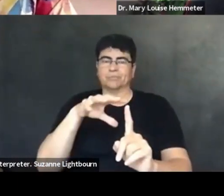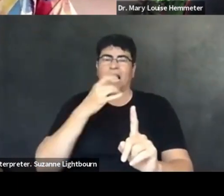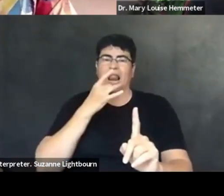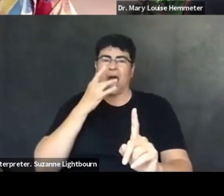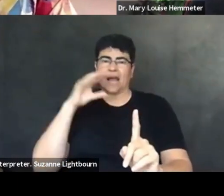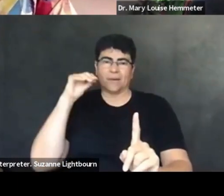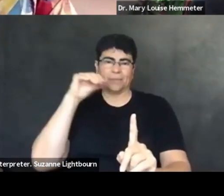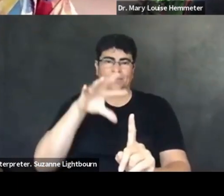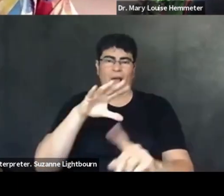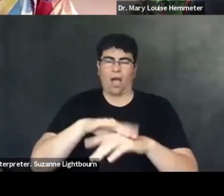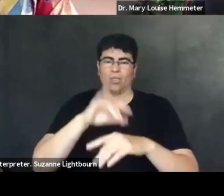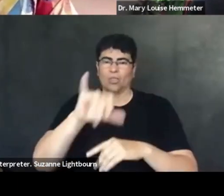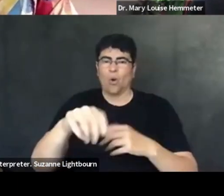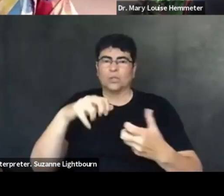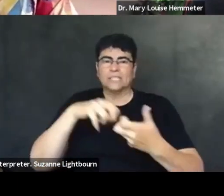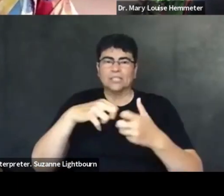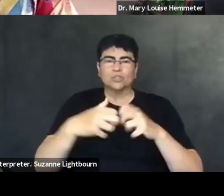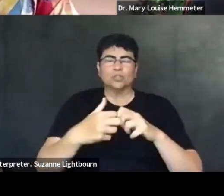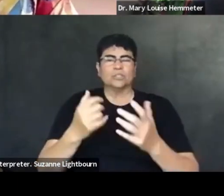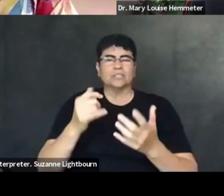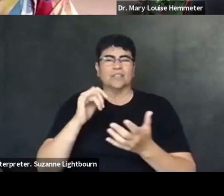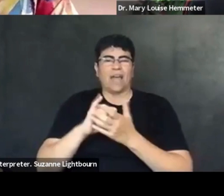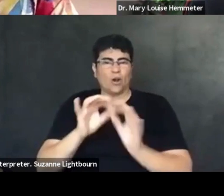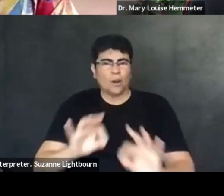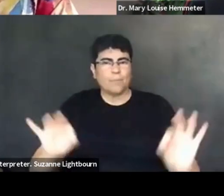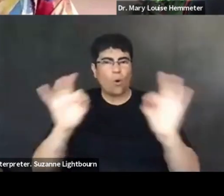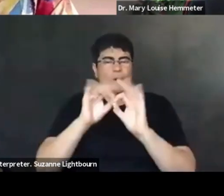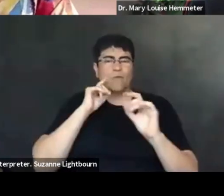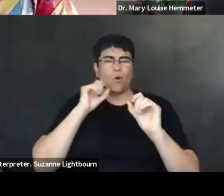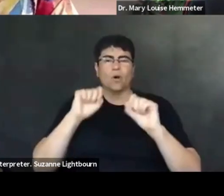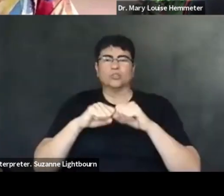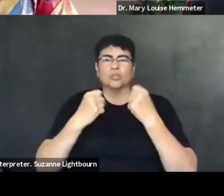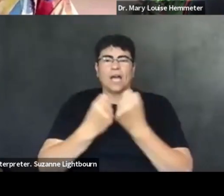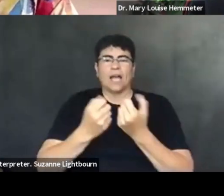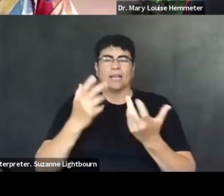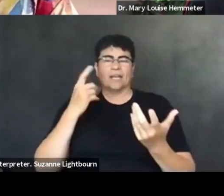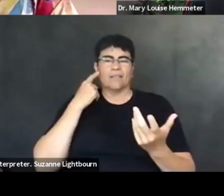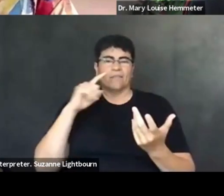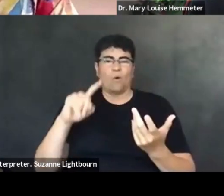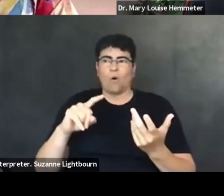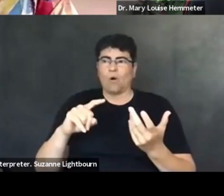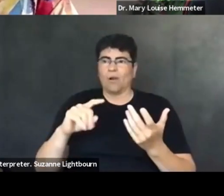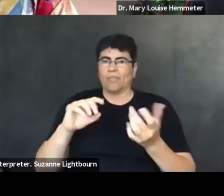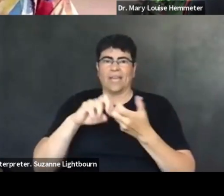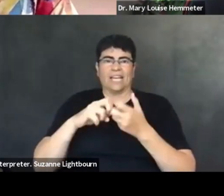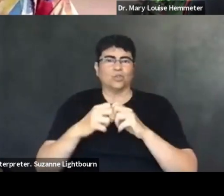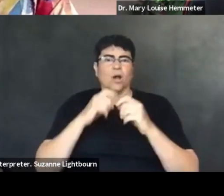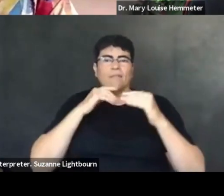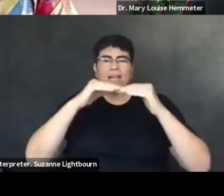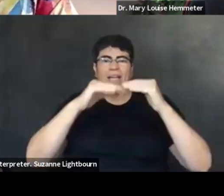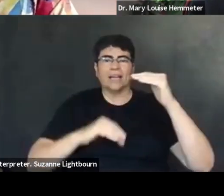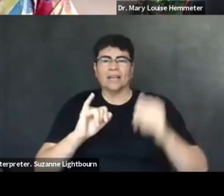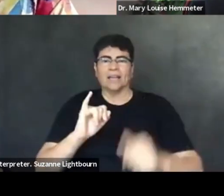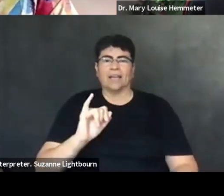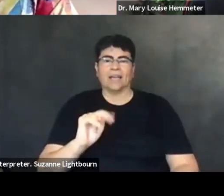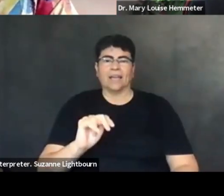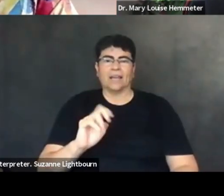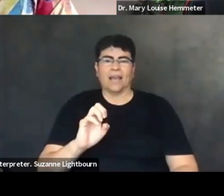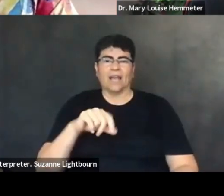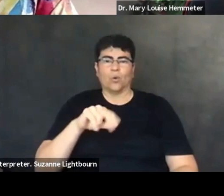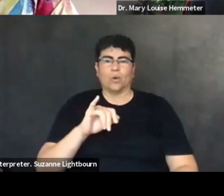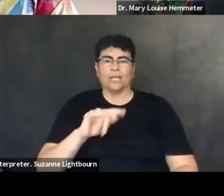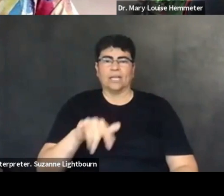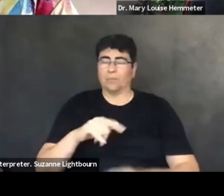are really critical and important to the society, these issues of inequities. And certainly in 3 areas, but they're across all sectors